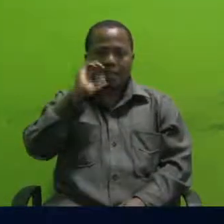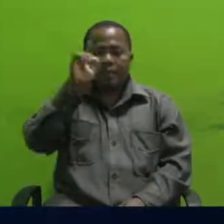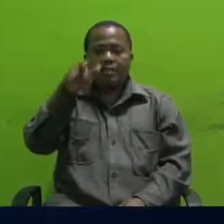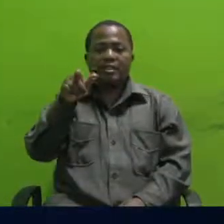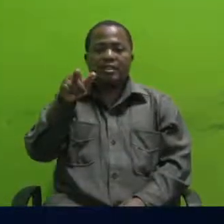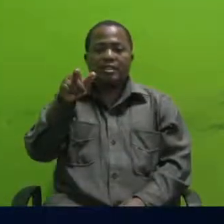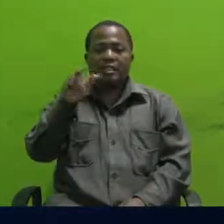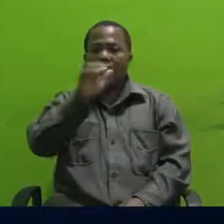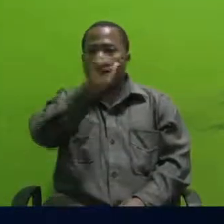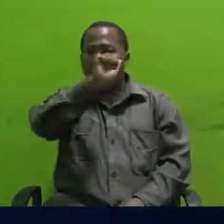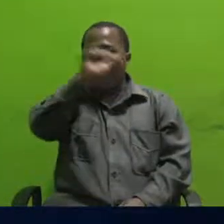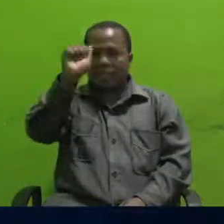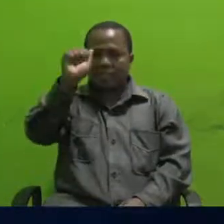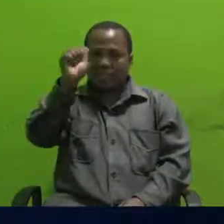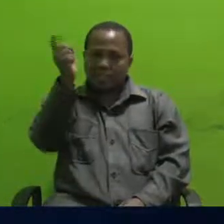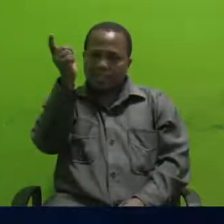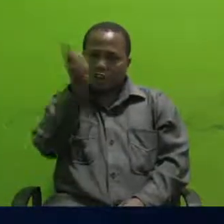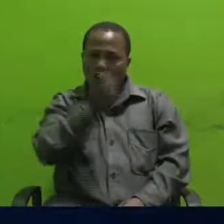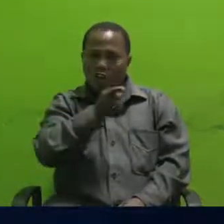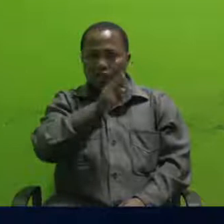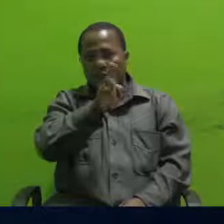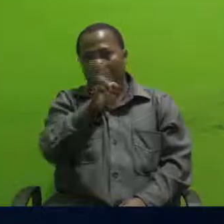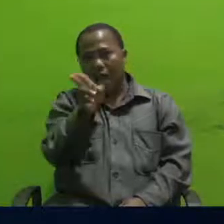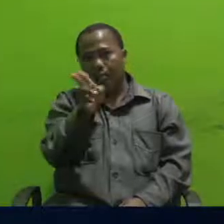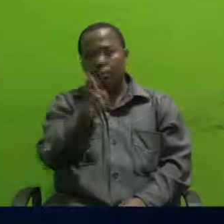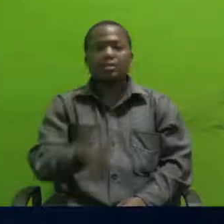Cosine is equal to adjacent of a hypotenuse.